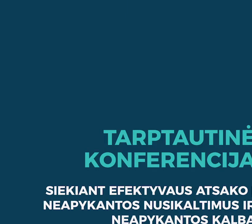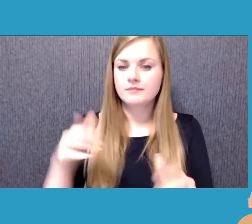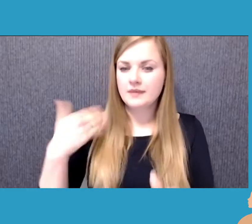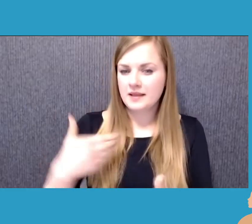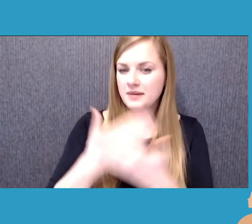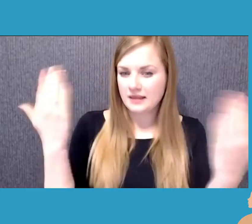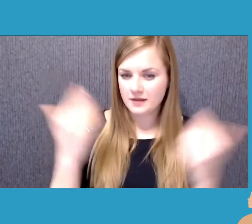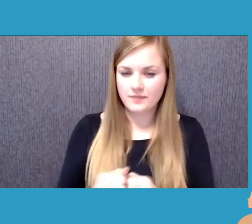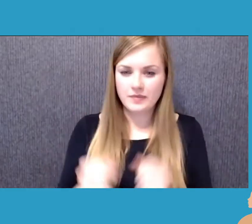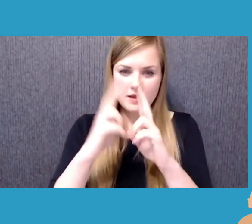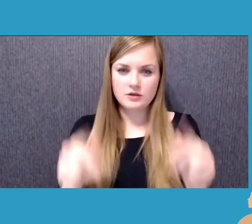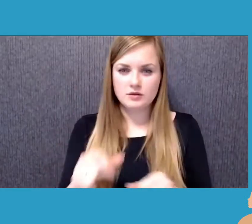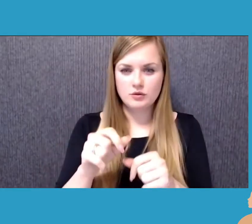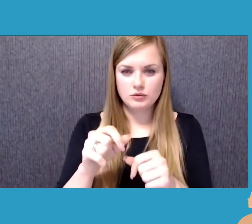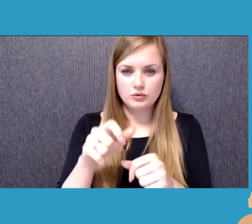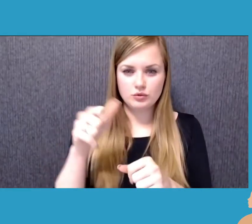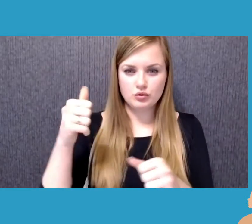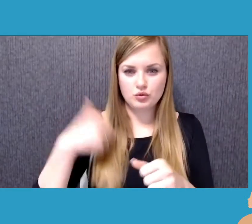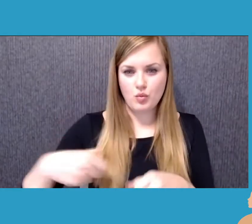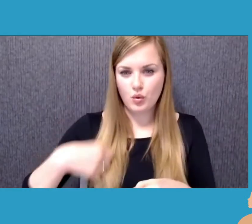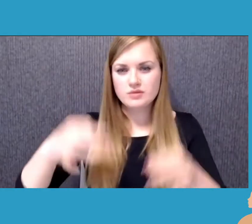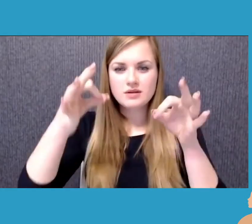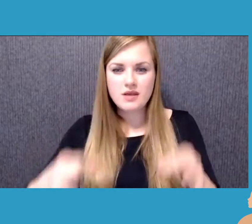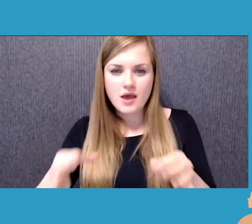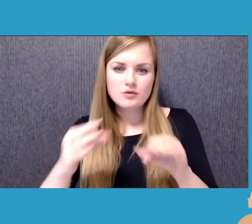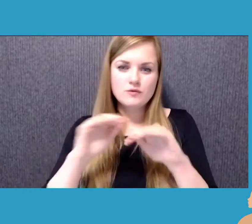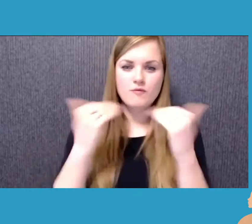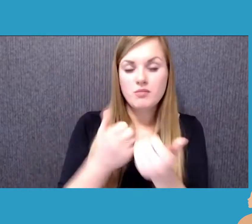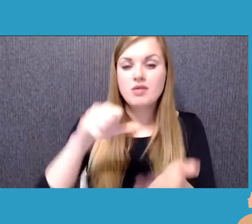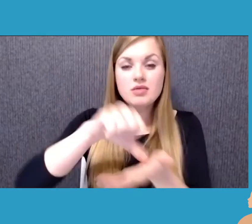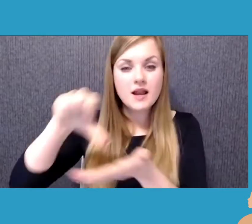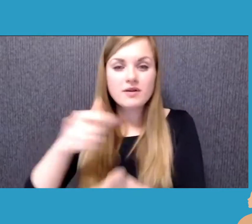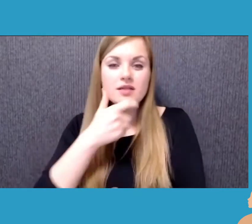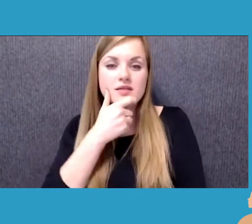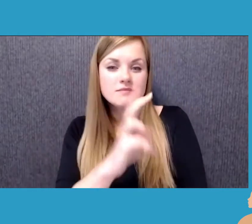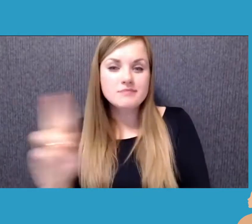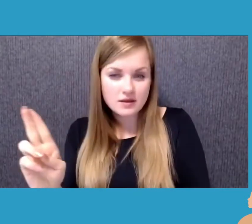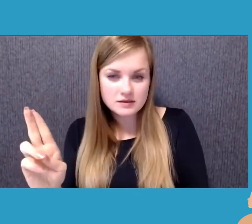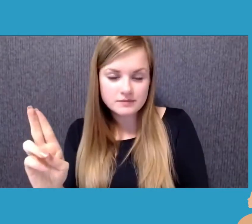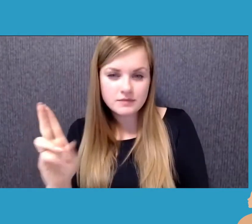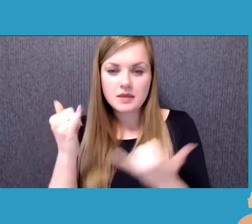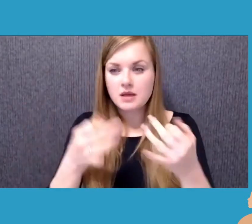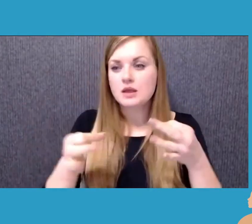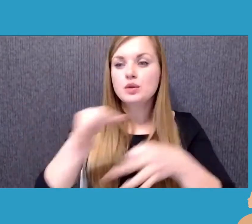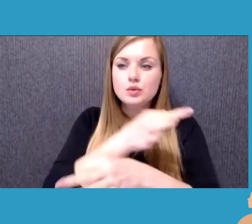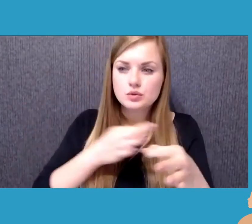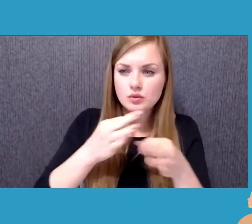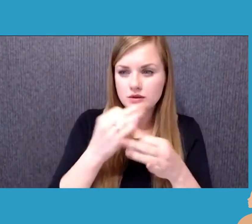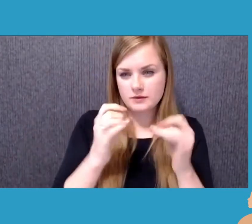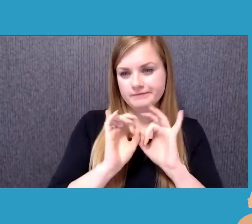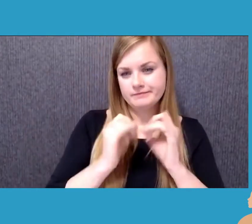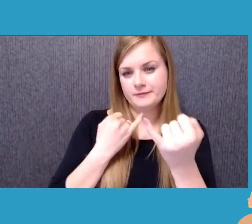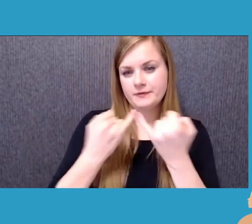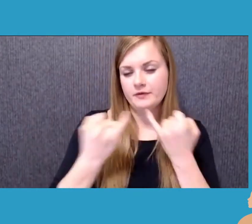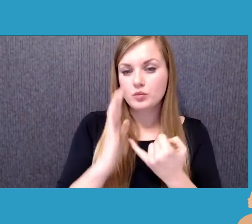Labadiena, Nacionalinio žmogaus teisių forumo dalyviai ir žiūrovai. Good afternoon, participants